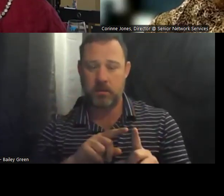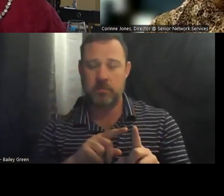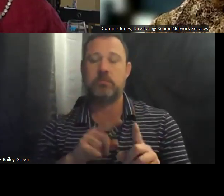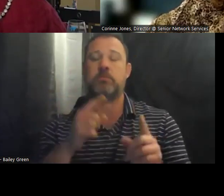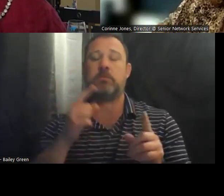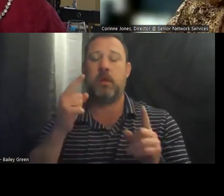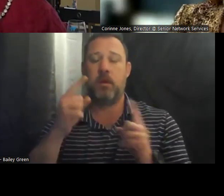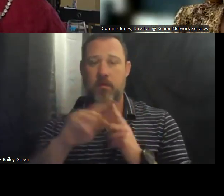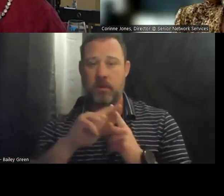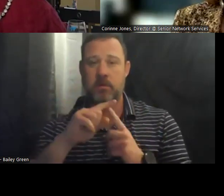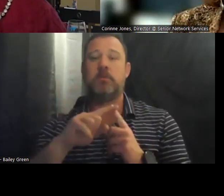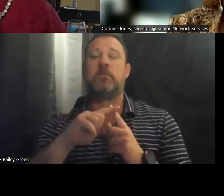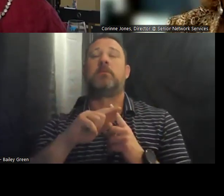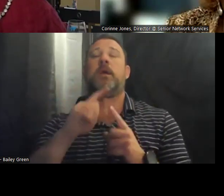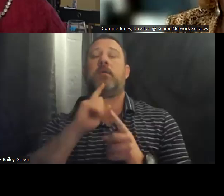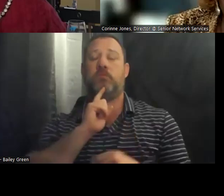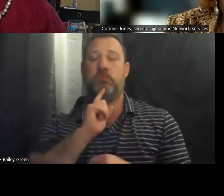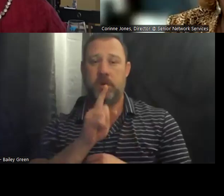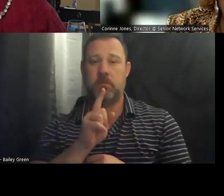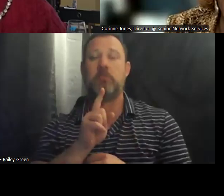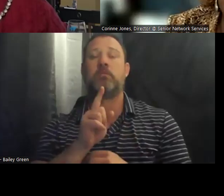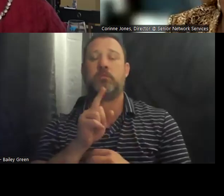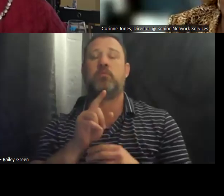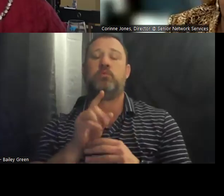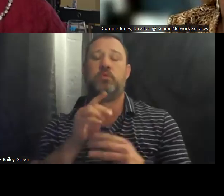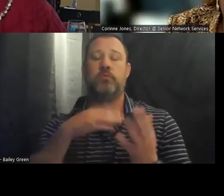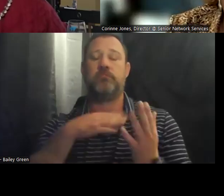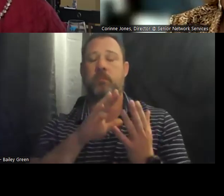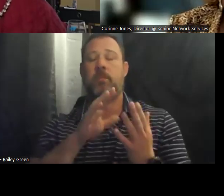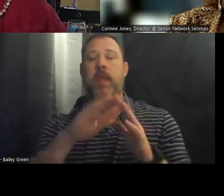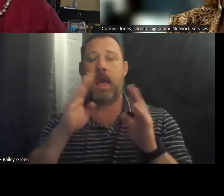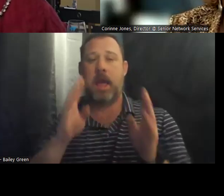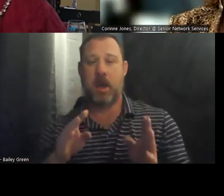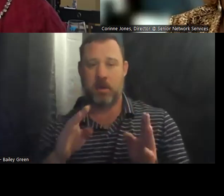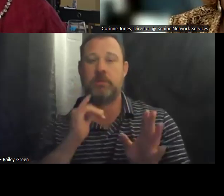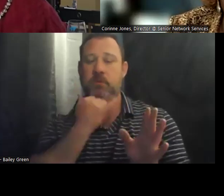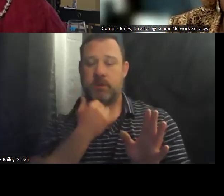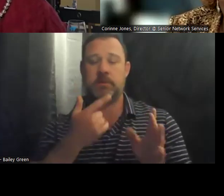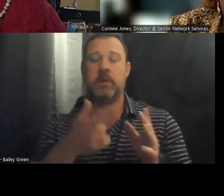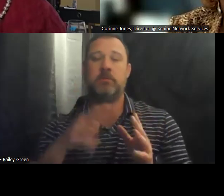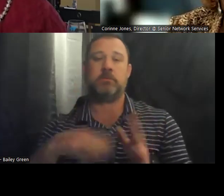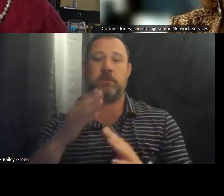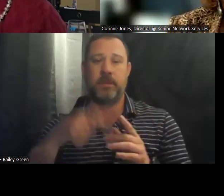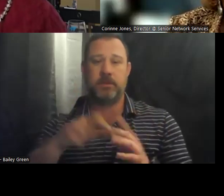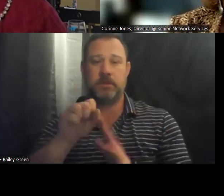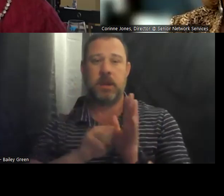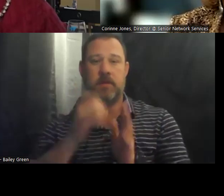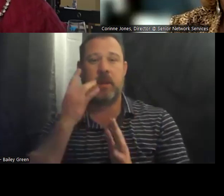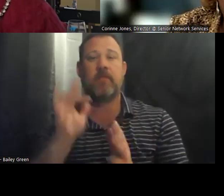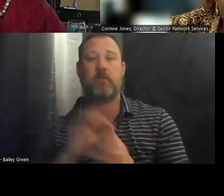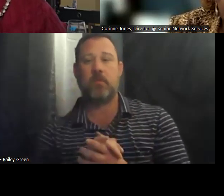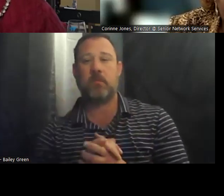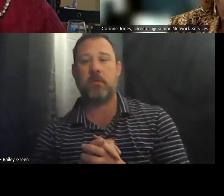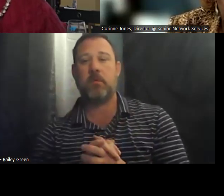are impactful, and real to confront the housing crisis that is traversing up and down this state, and that